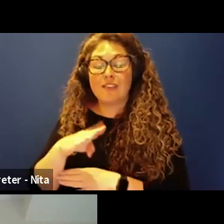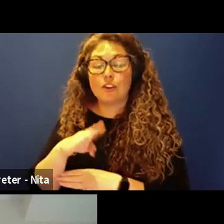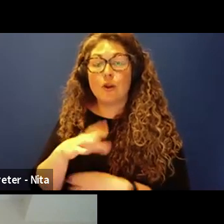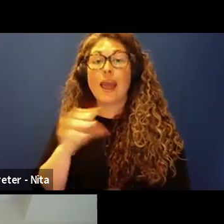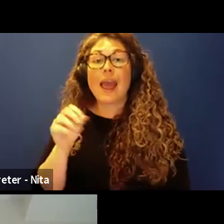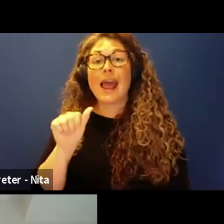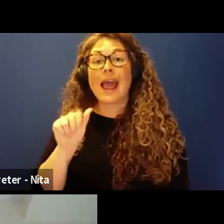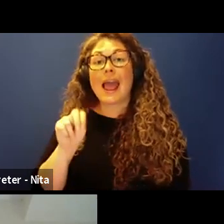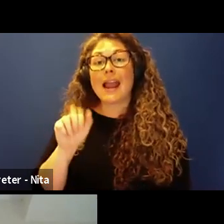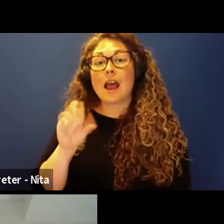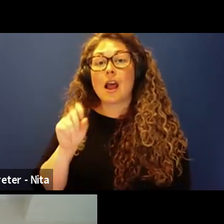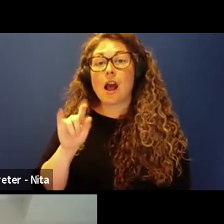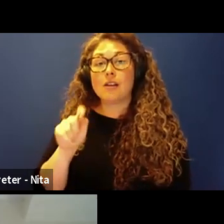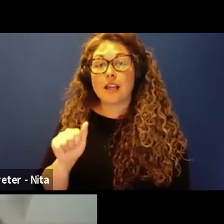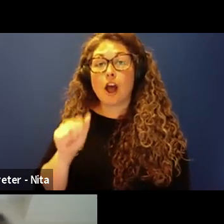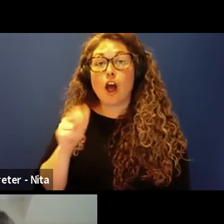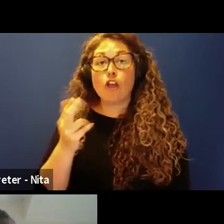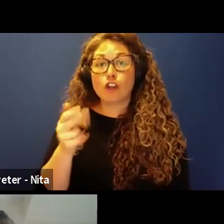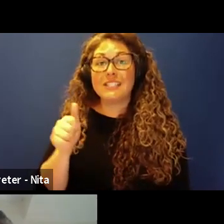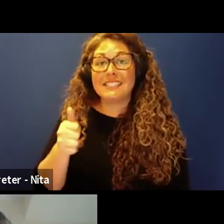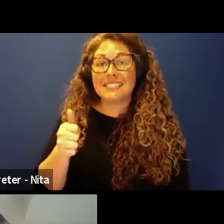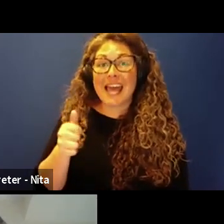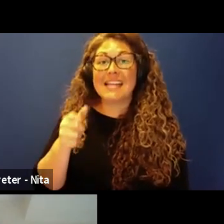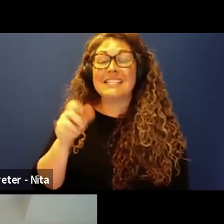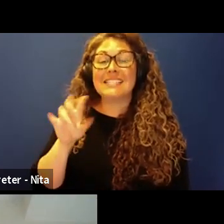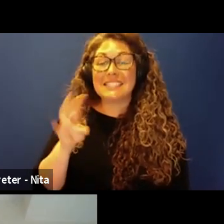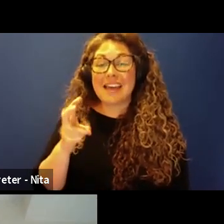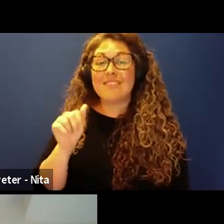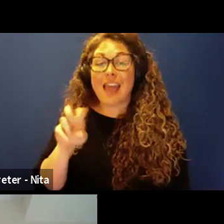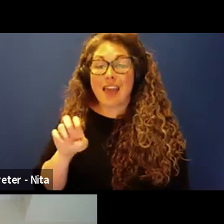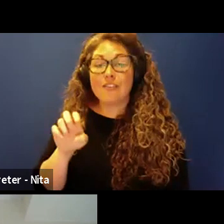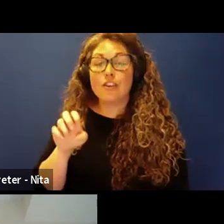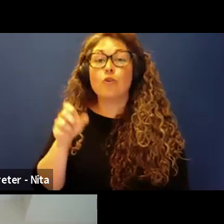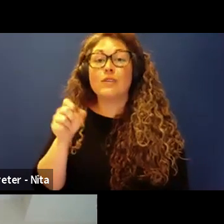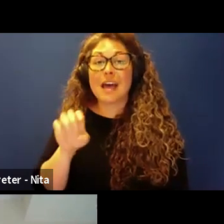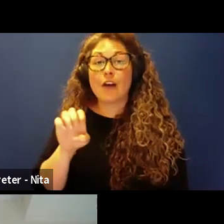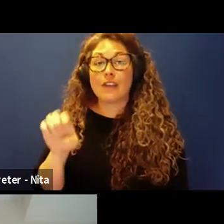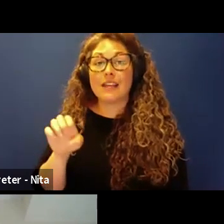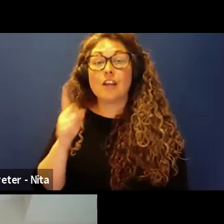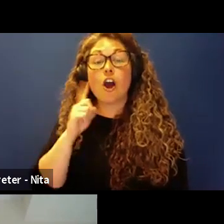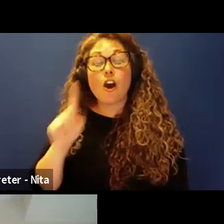1310 Southern Avenue Southeast. For an appointment, please call